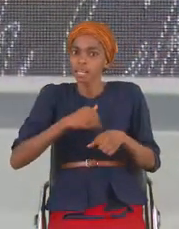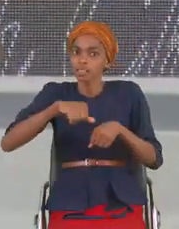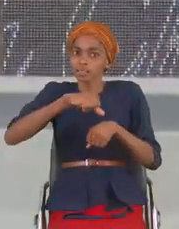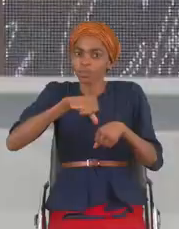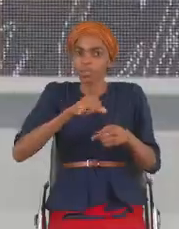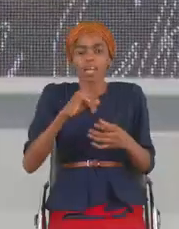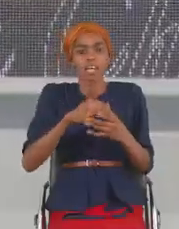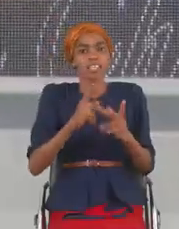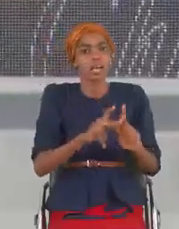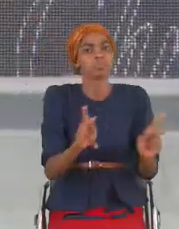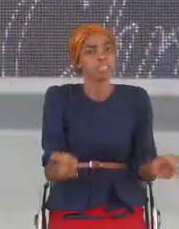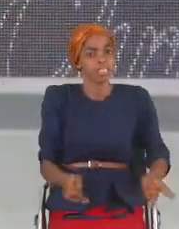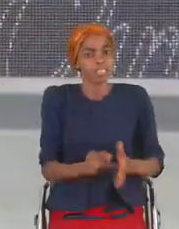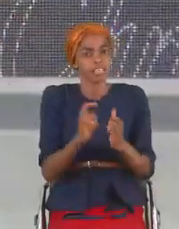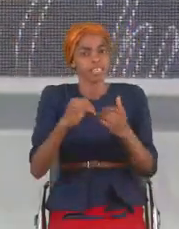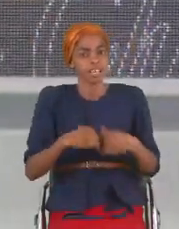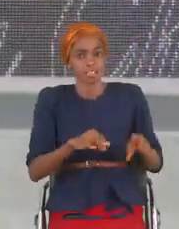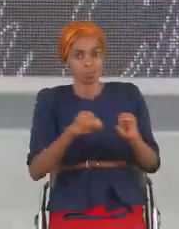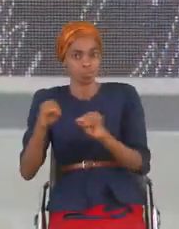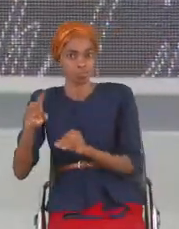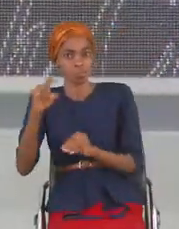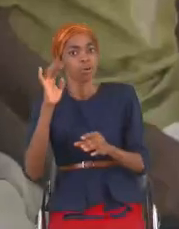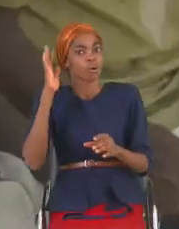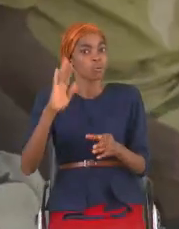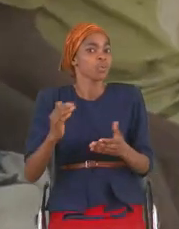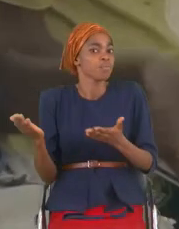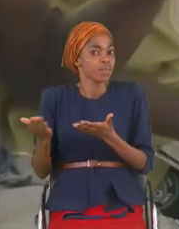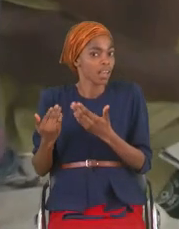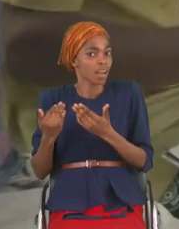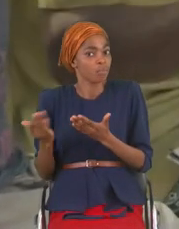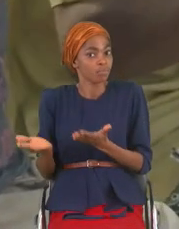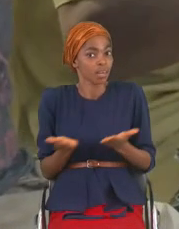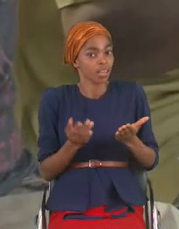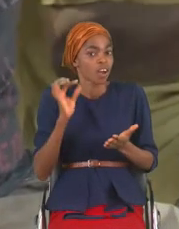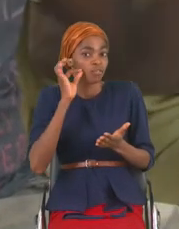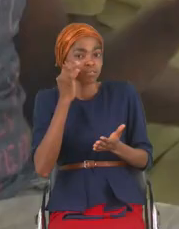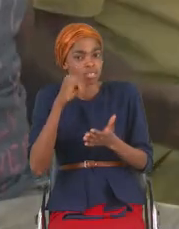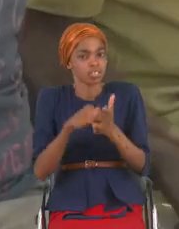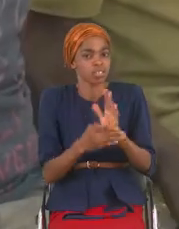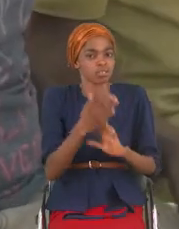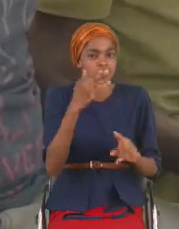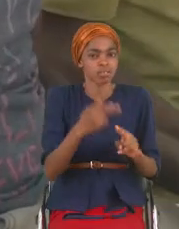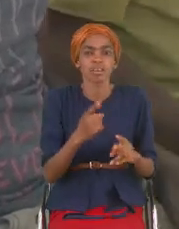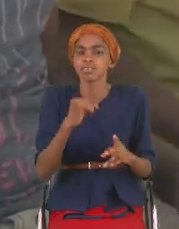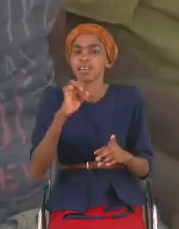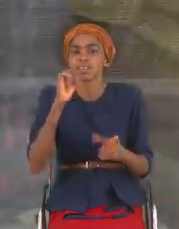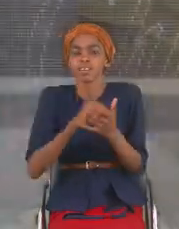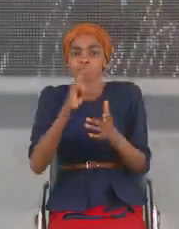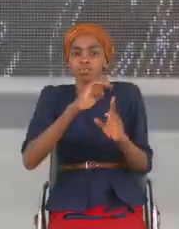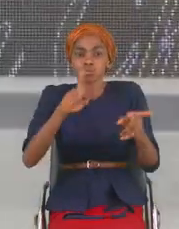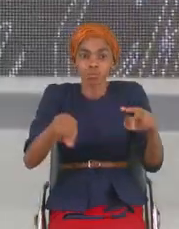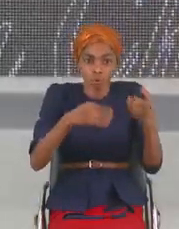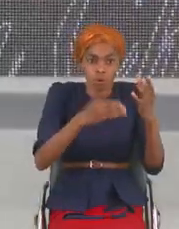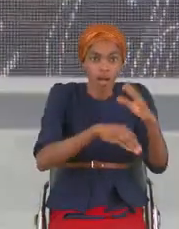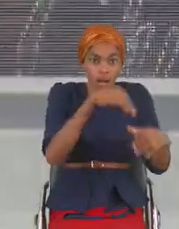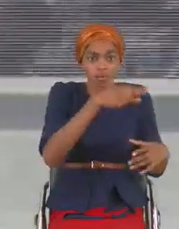he has placed you, it will bear fruit in Jesus' name. It says that he should go forth and bear